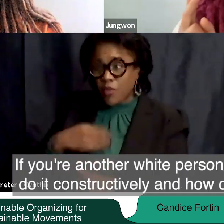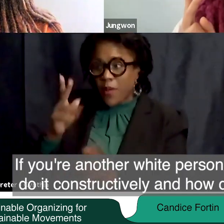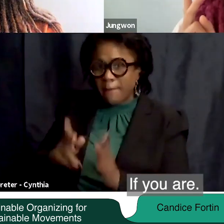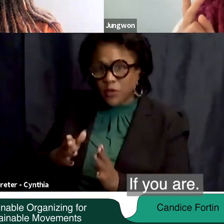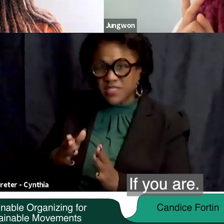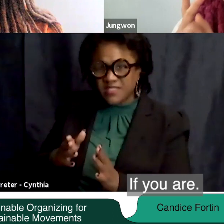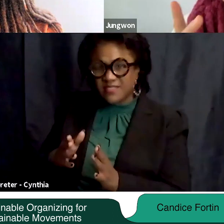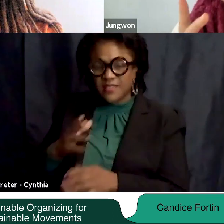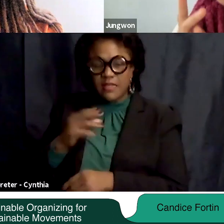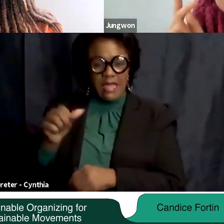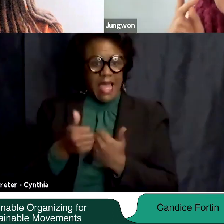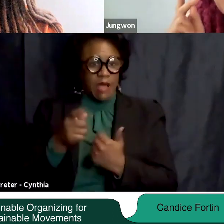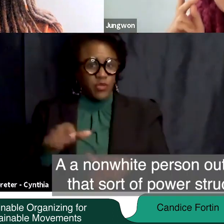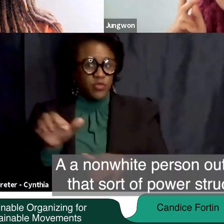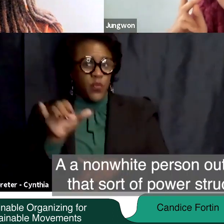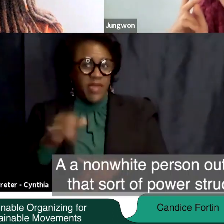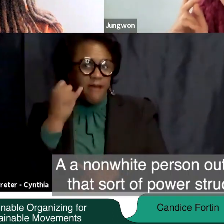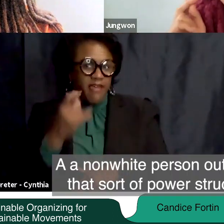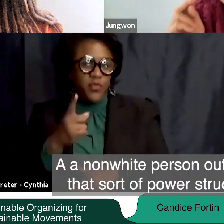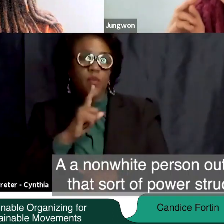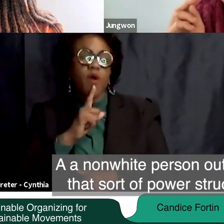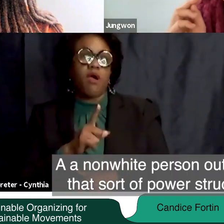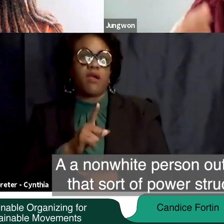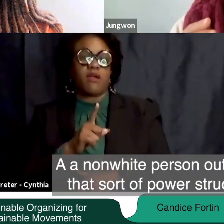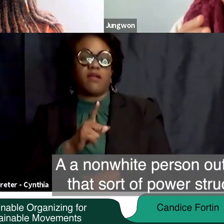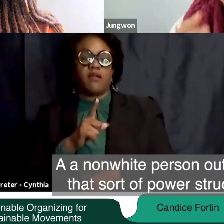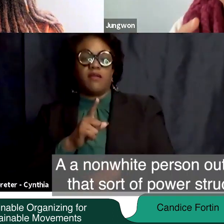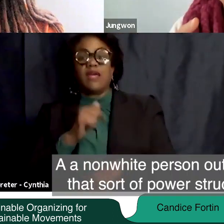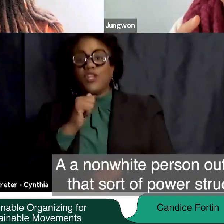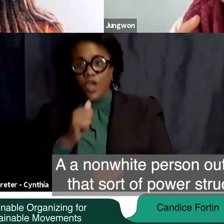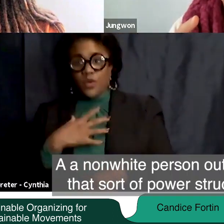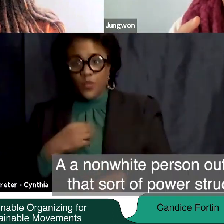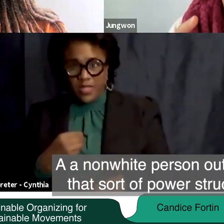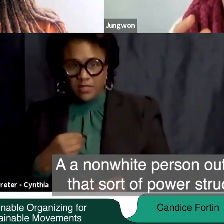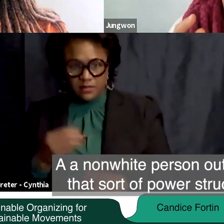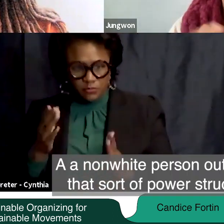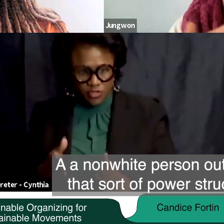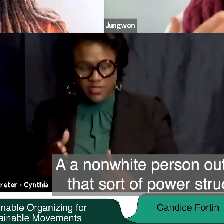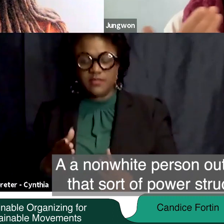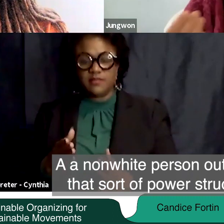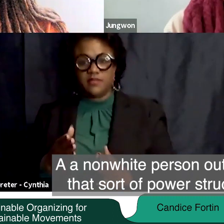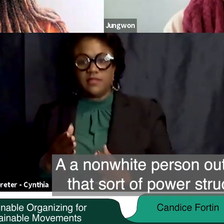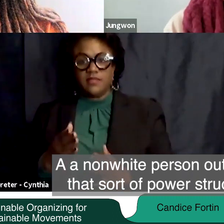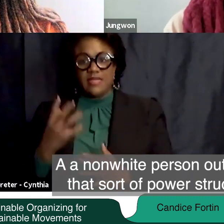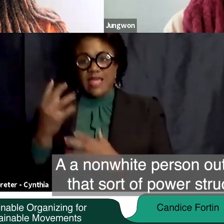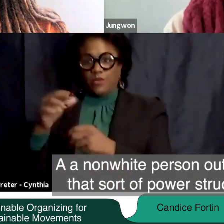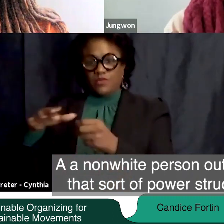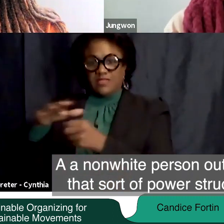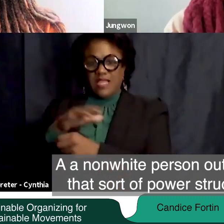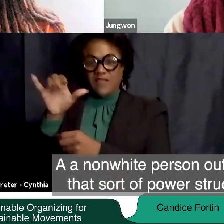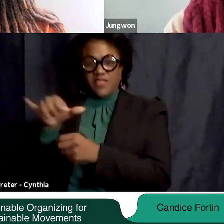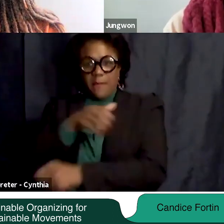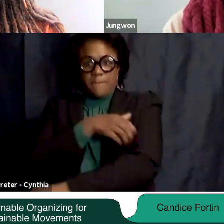do you do it if you are a non-white person outside of that sort of